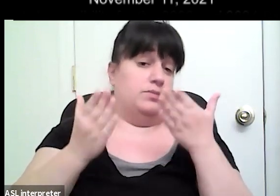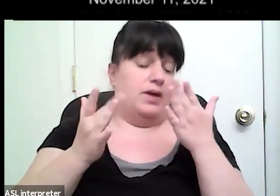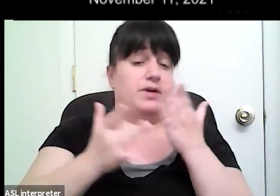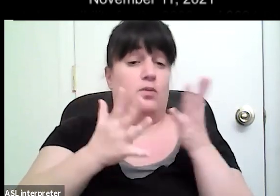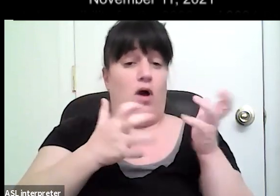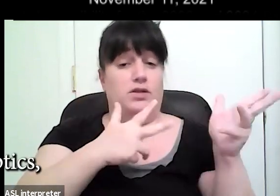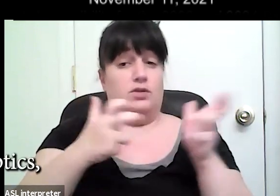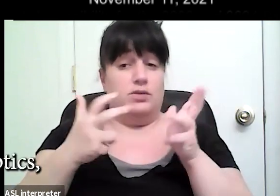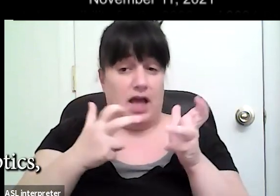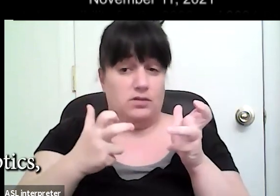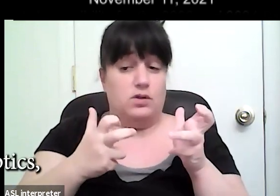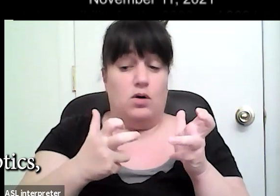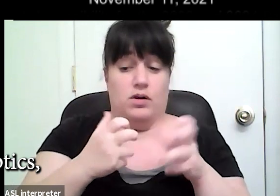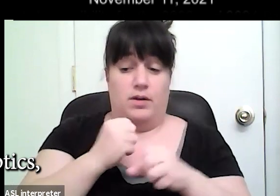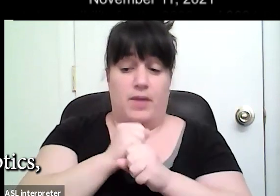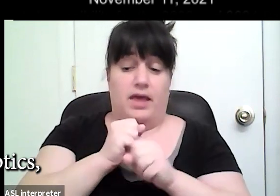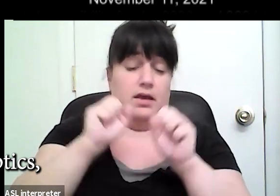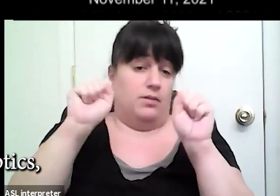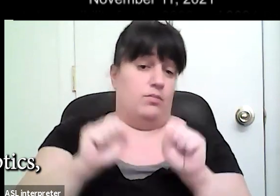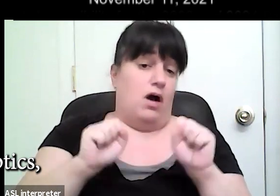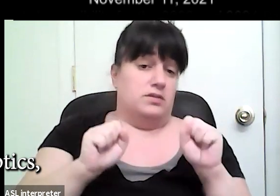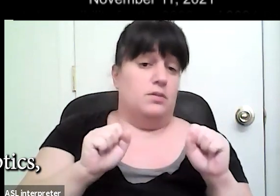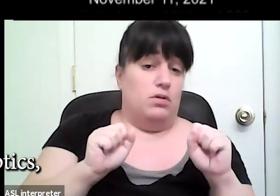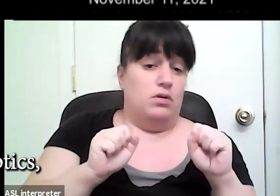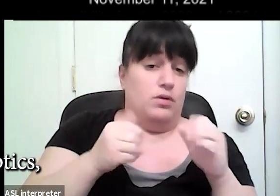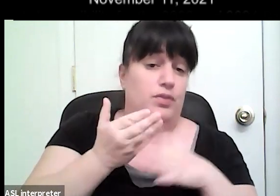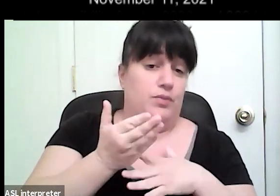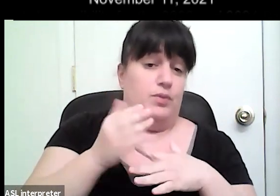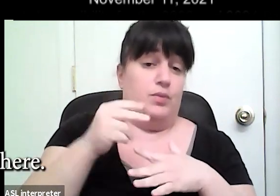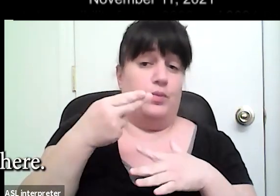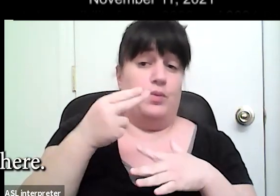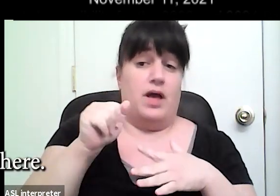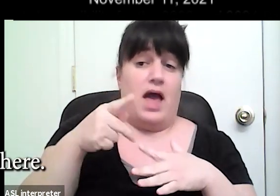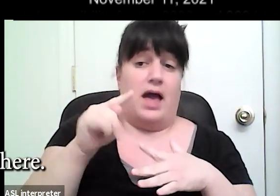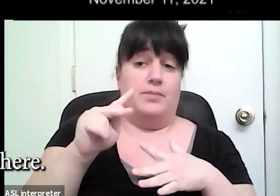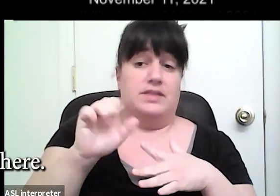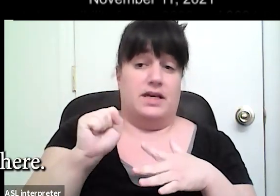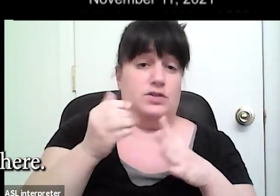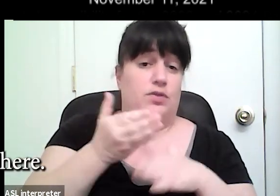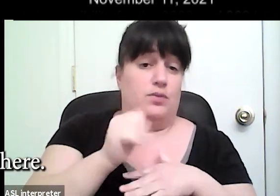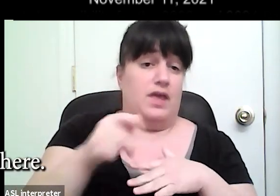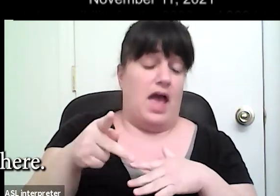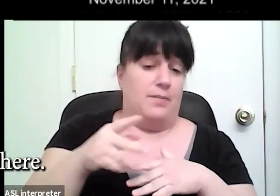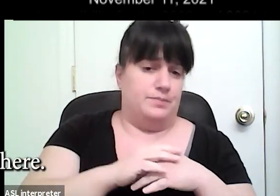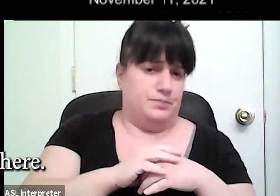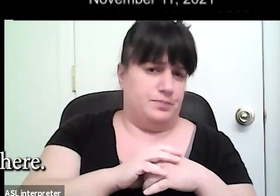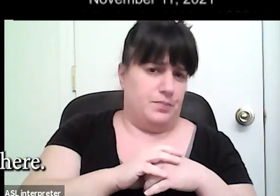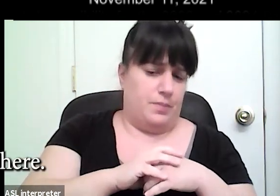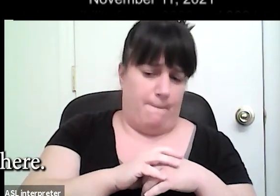want to download that data. And I make this possible through haptics through the app. Slide 6. Osiris REX mission in